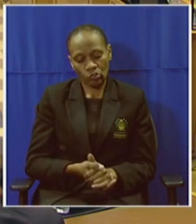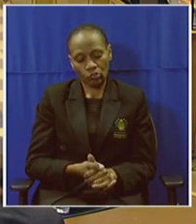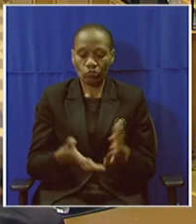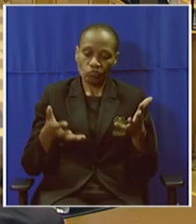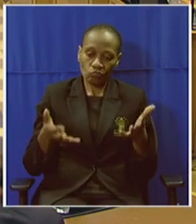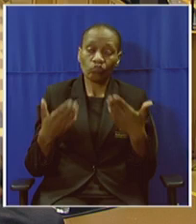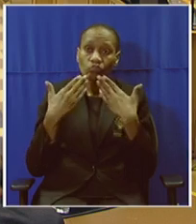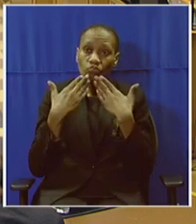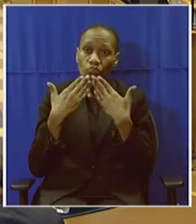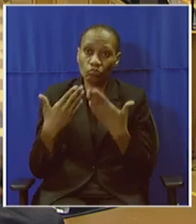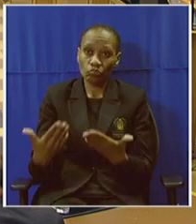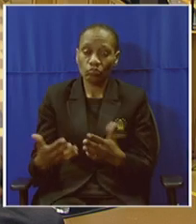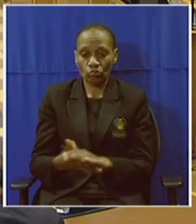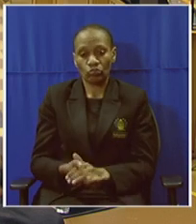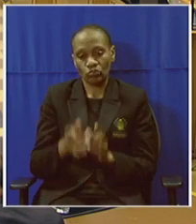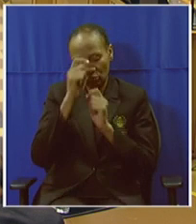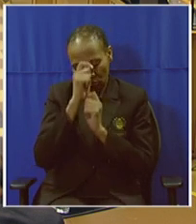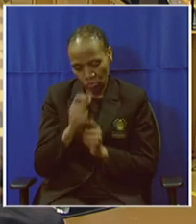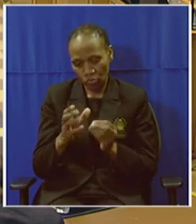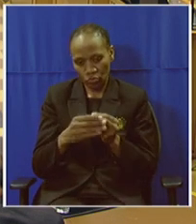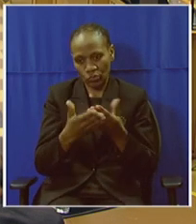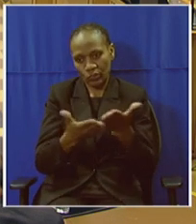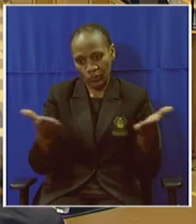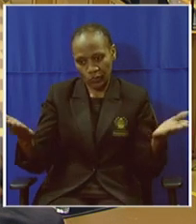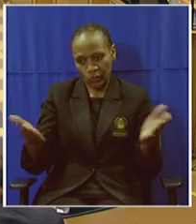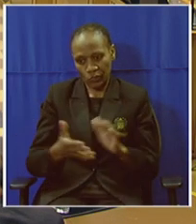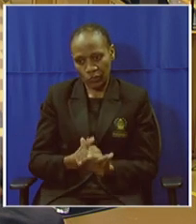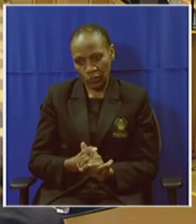Thank you very much, Honorable Members.